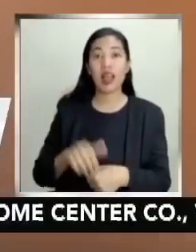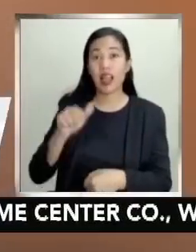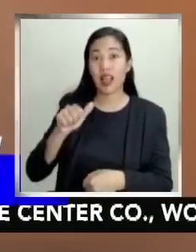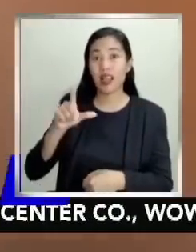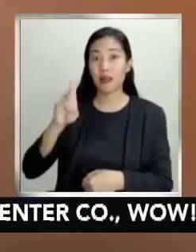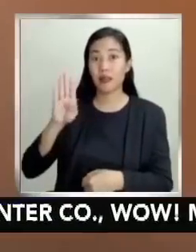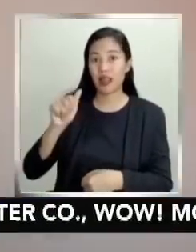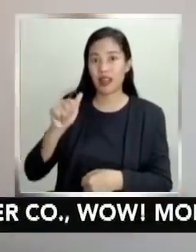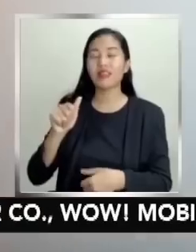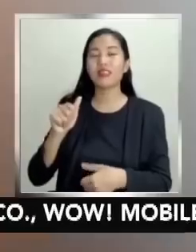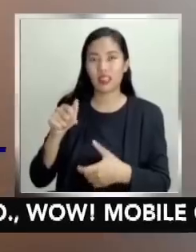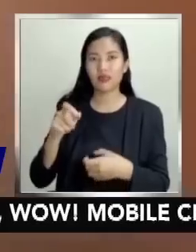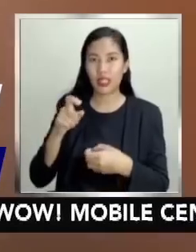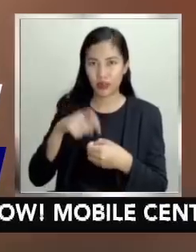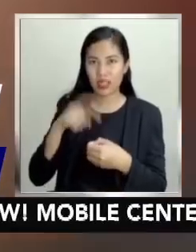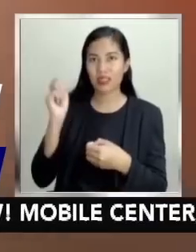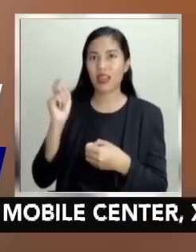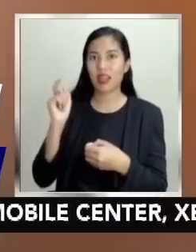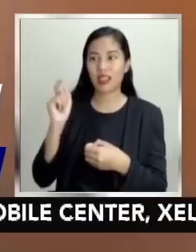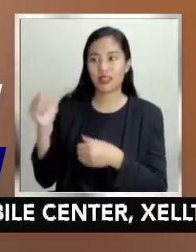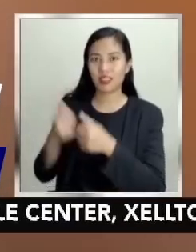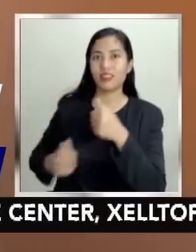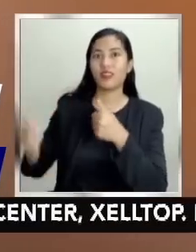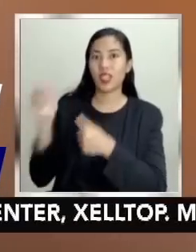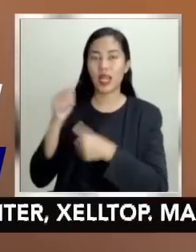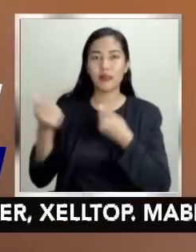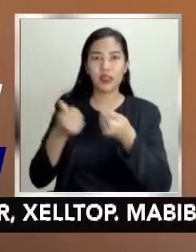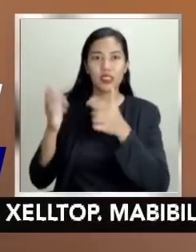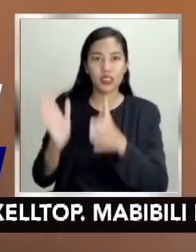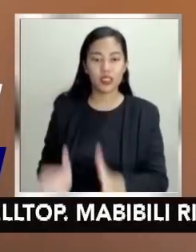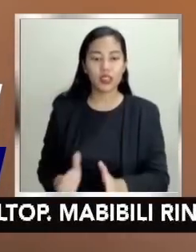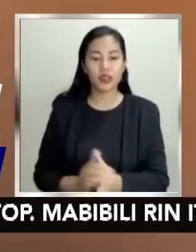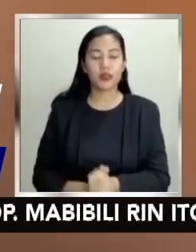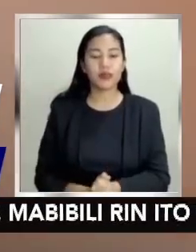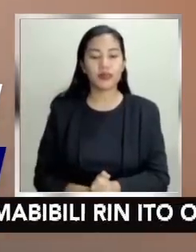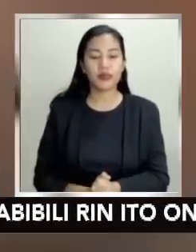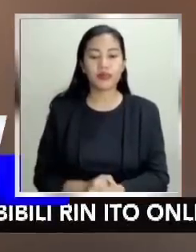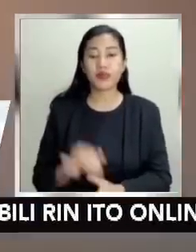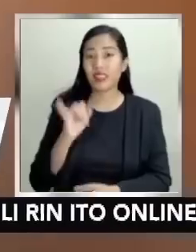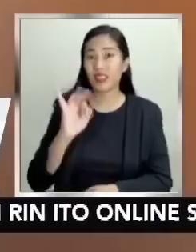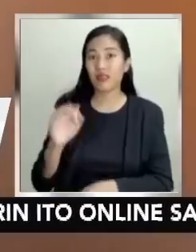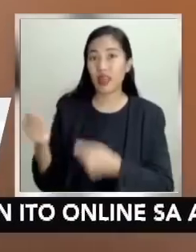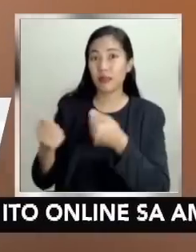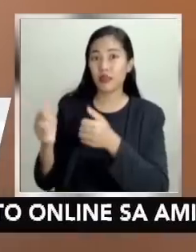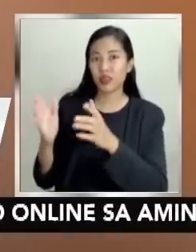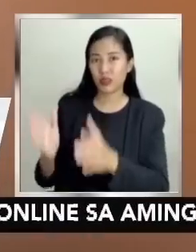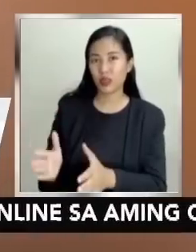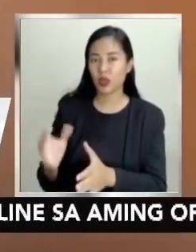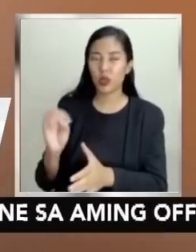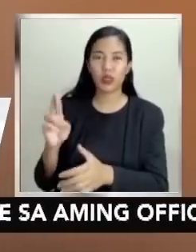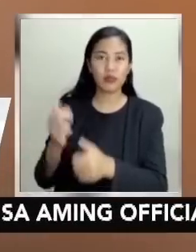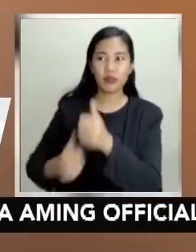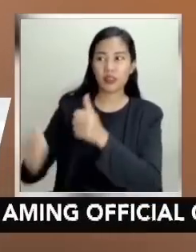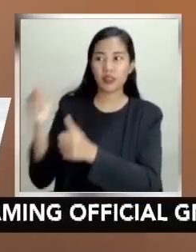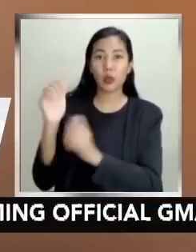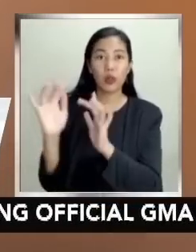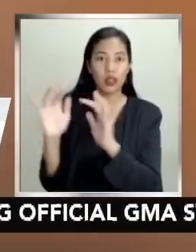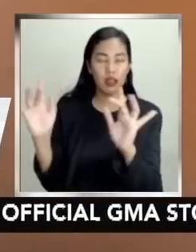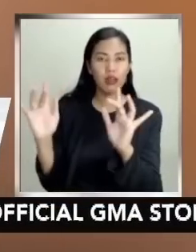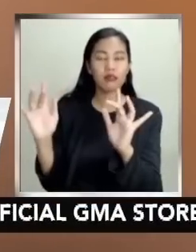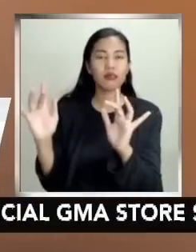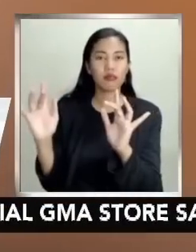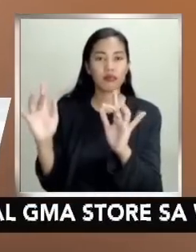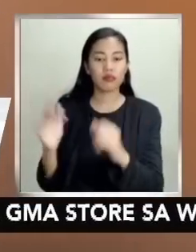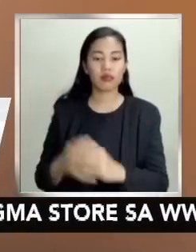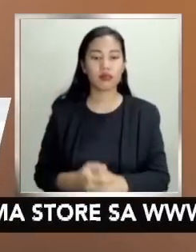Once the admin po is not available or there is no admin, the chairman of the board, which